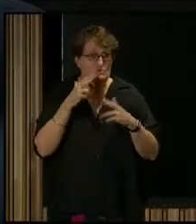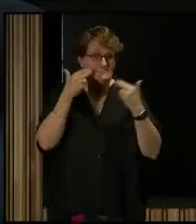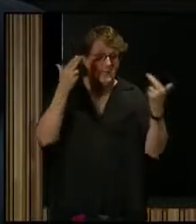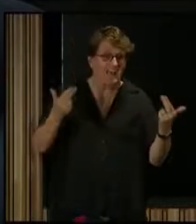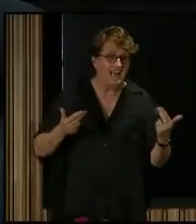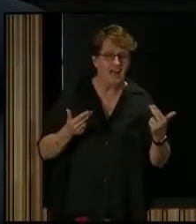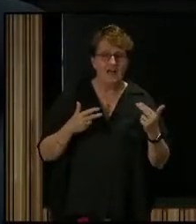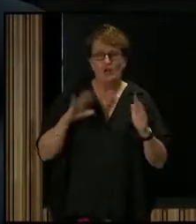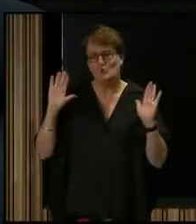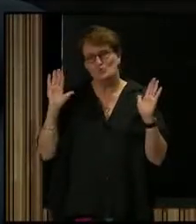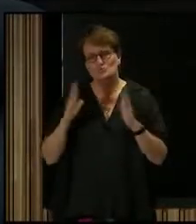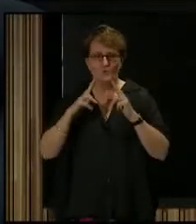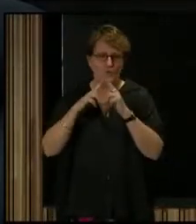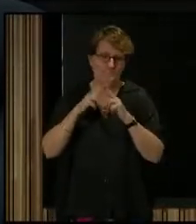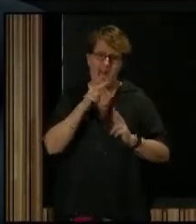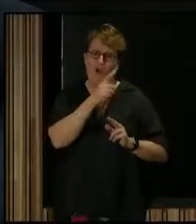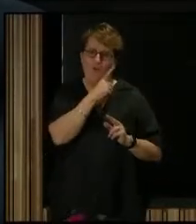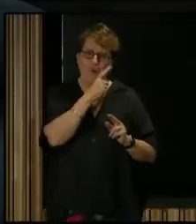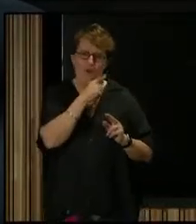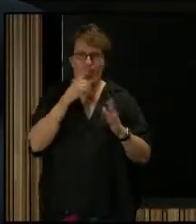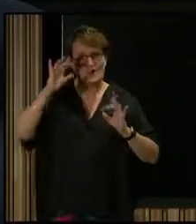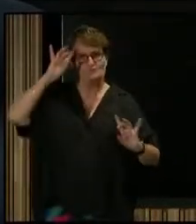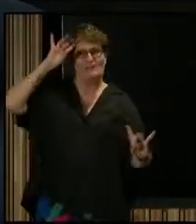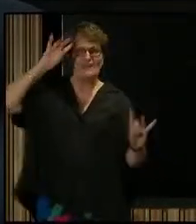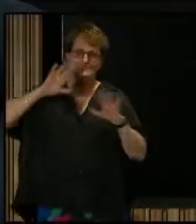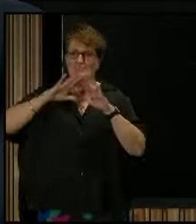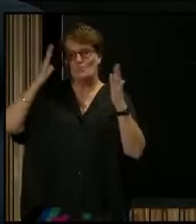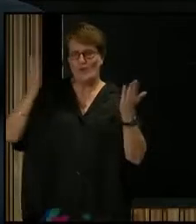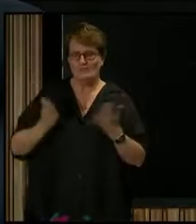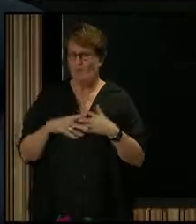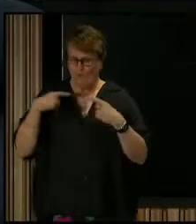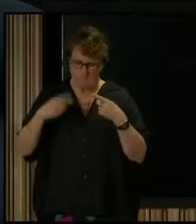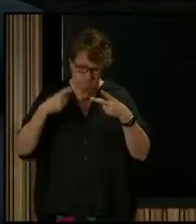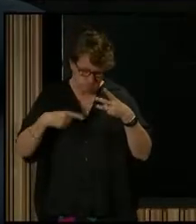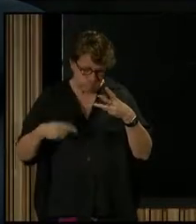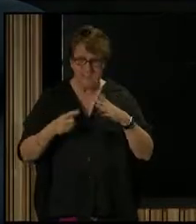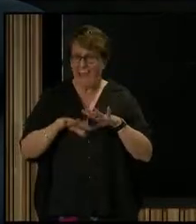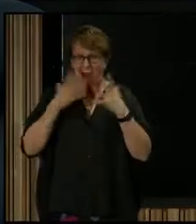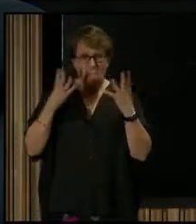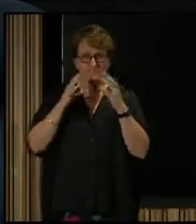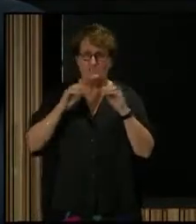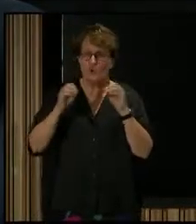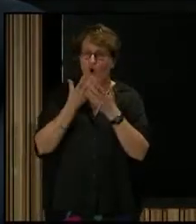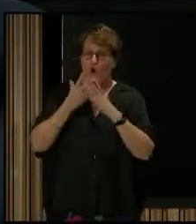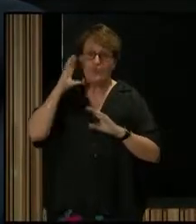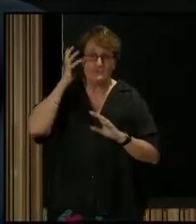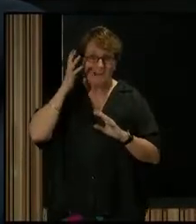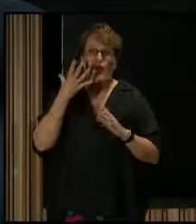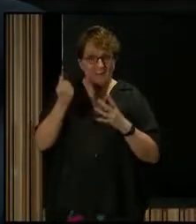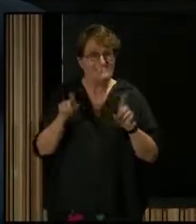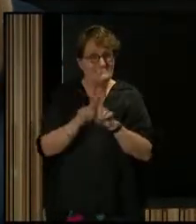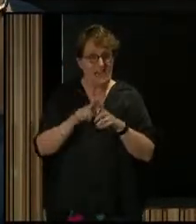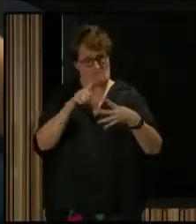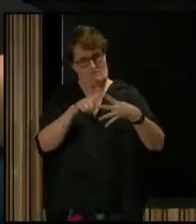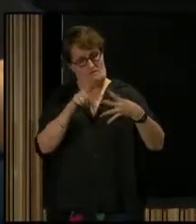small town girl living in a crazy... Like we could go on for days, okay? Every song you've heard on the radio has these four notes and we